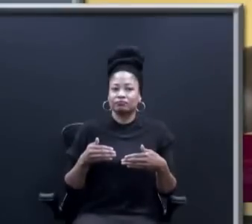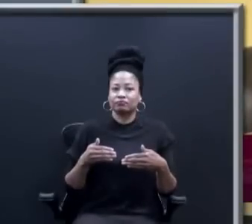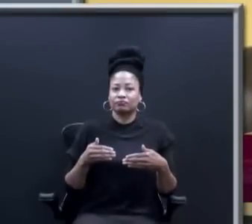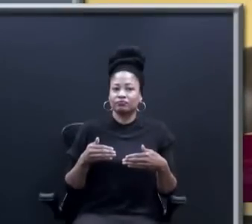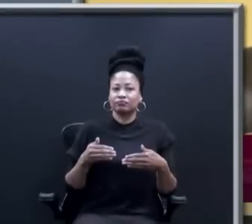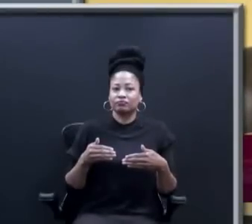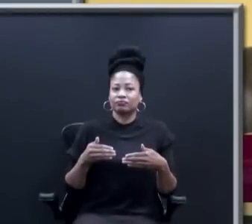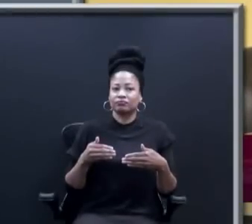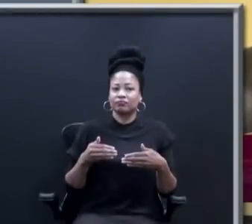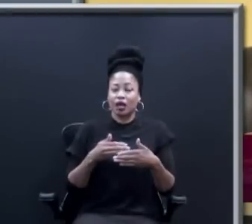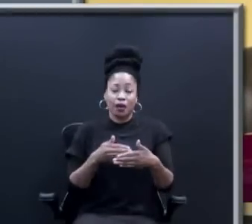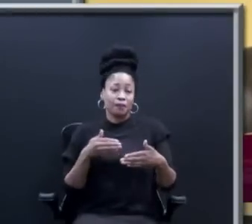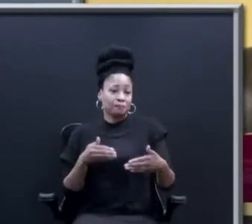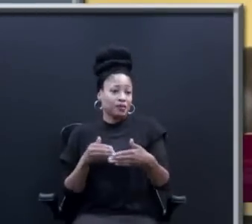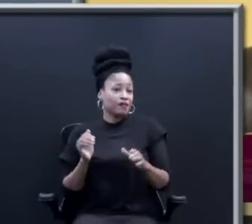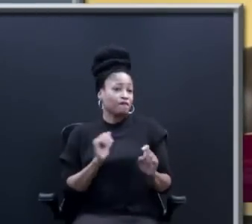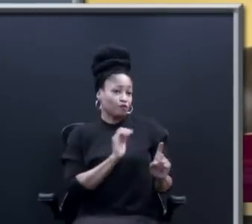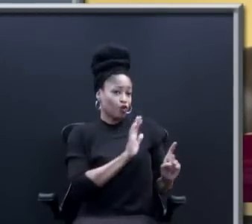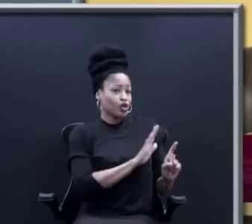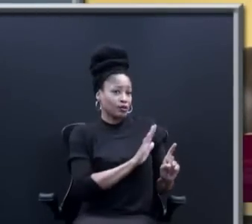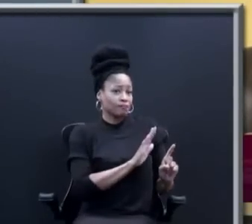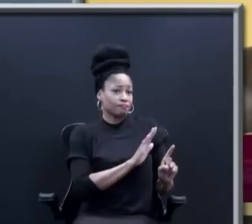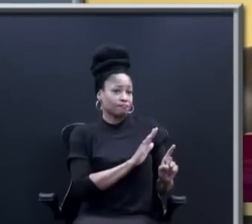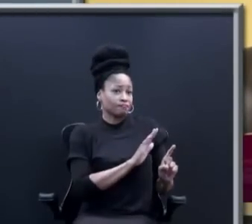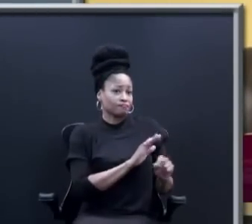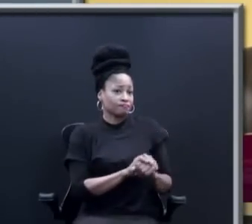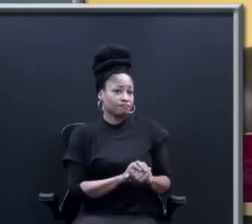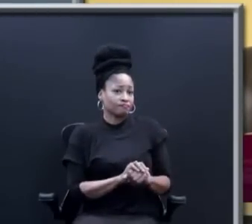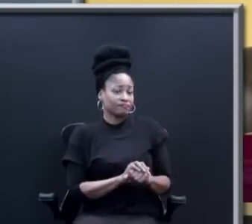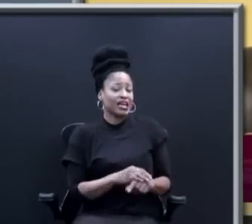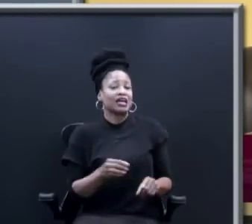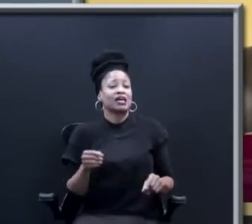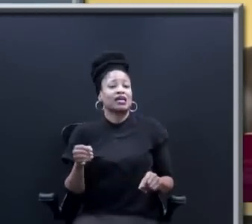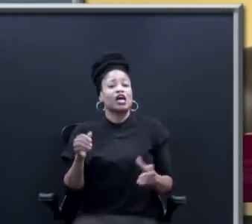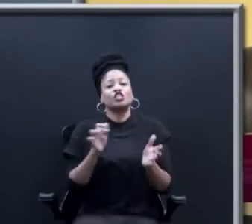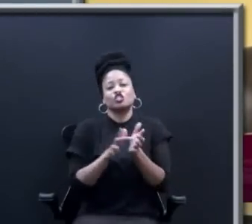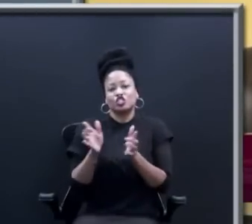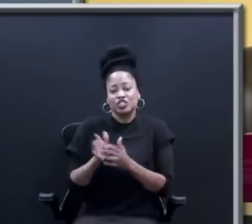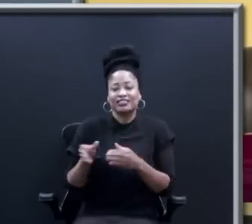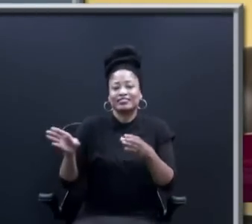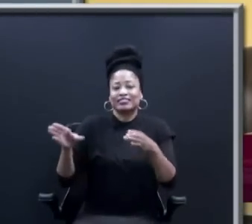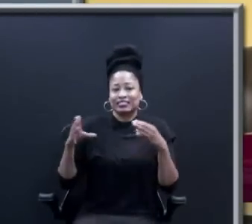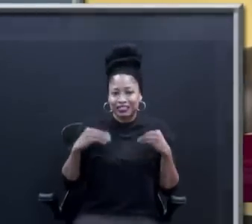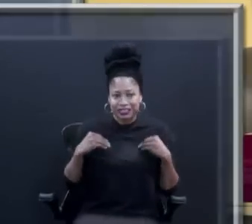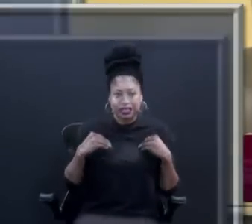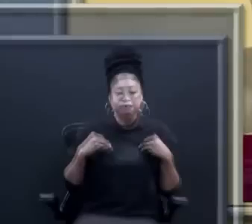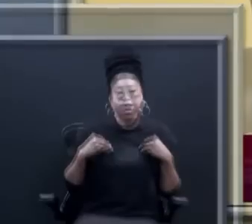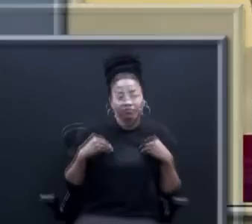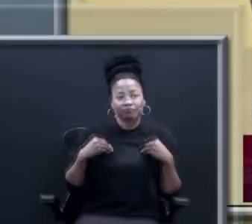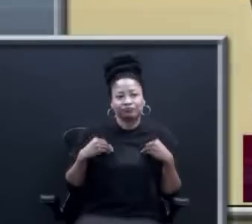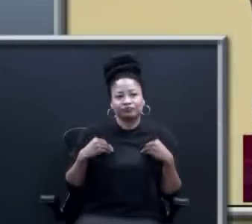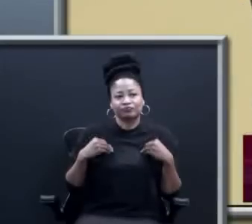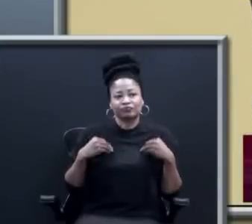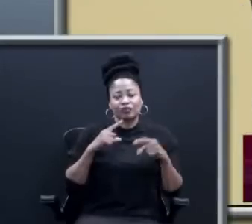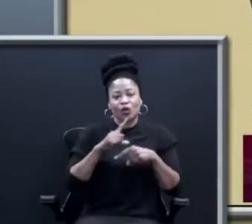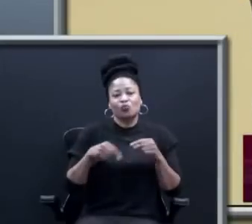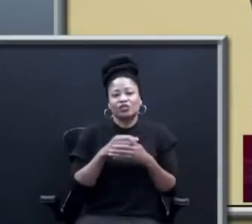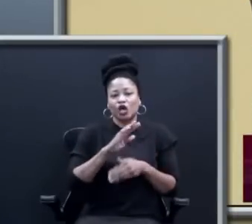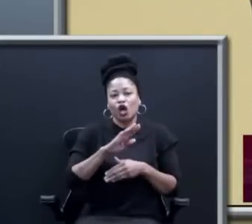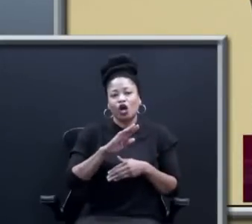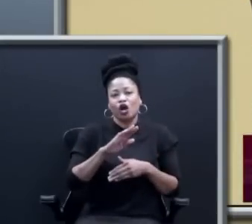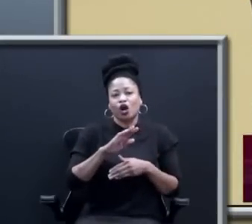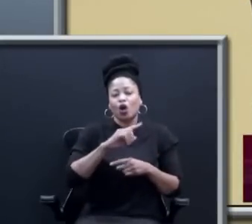and everybody that come with him in the first resurrection. Then he's accepted. Go ahead and read. And when all things shall